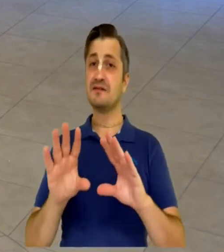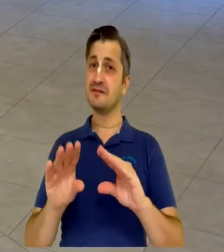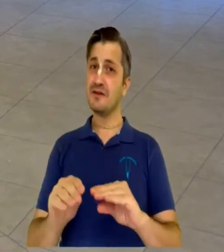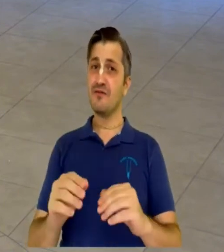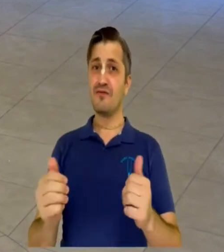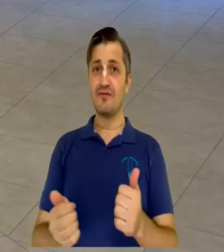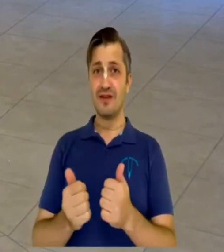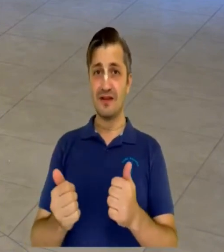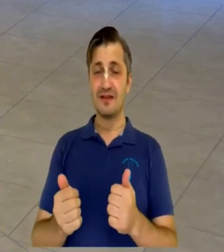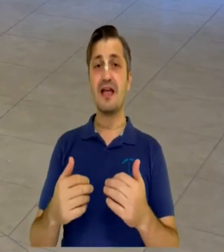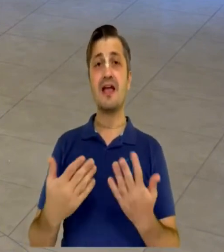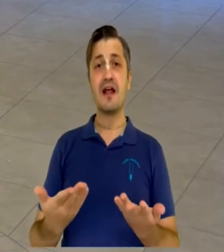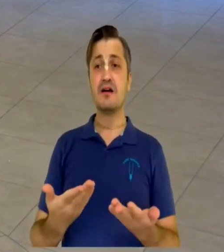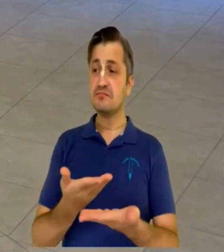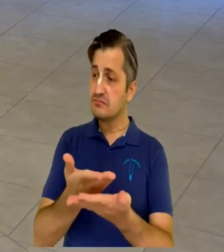Do you like?